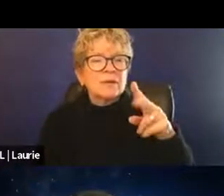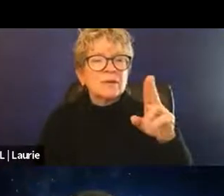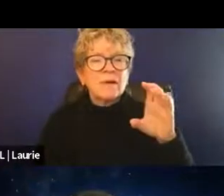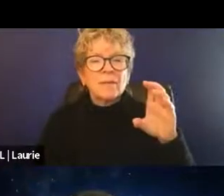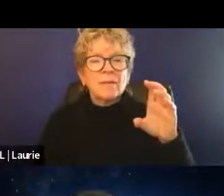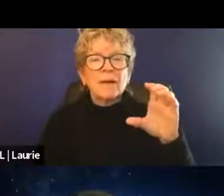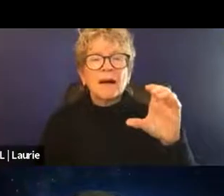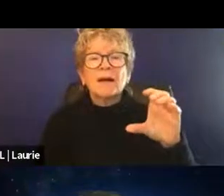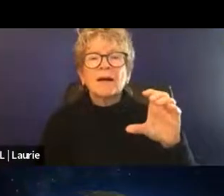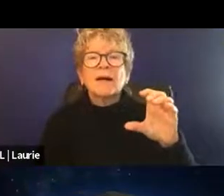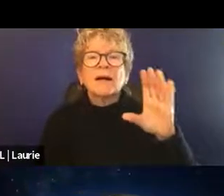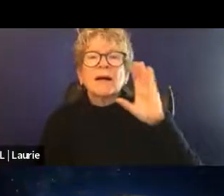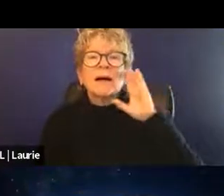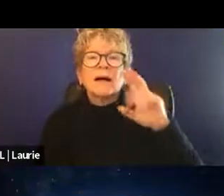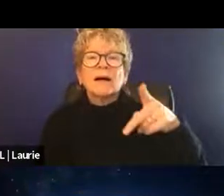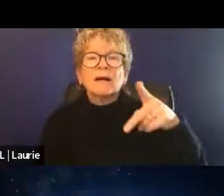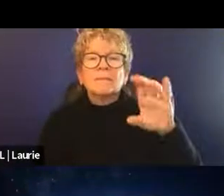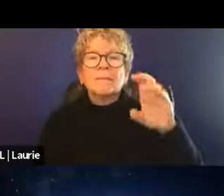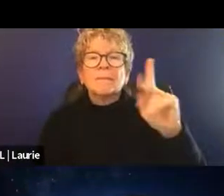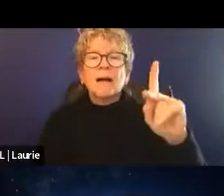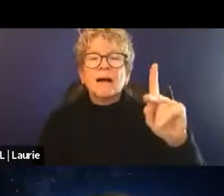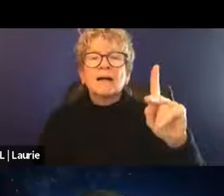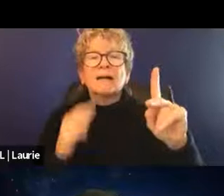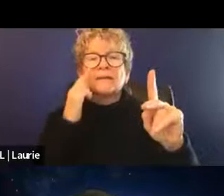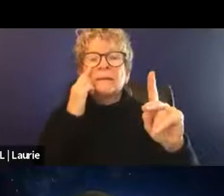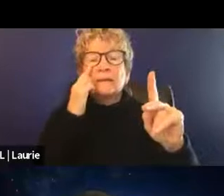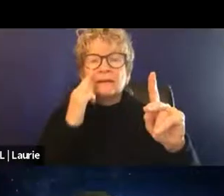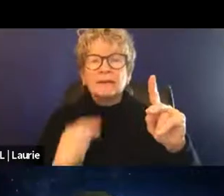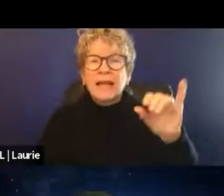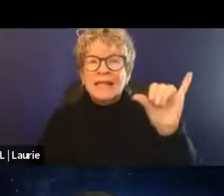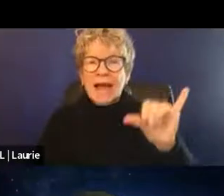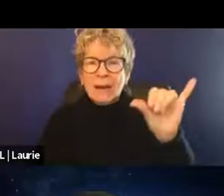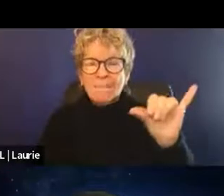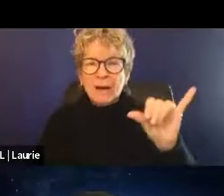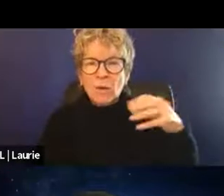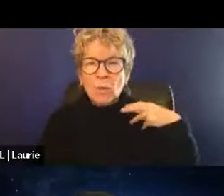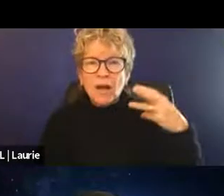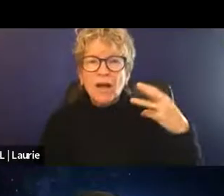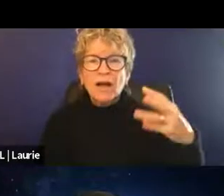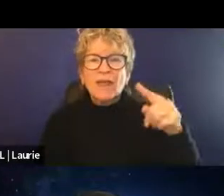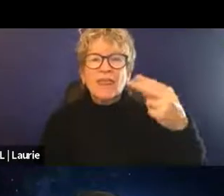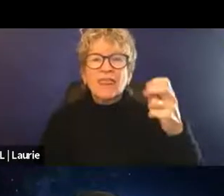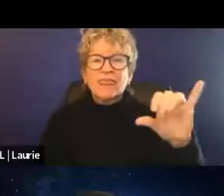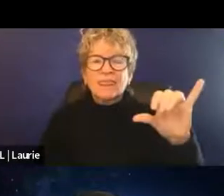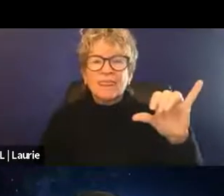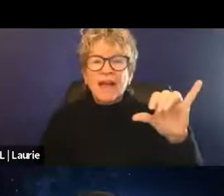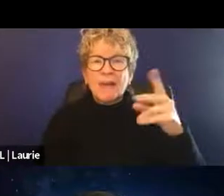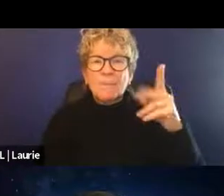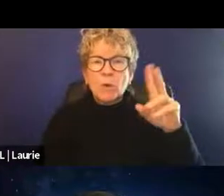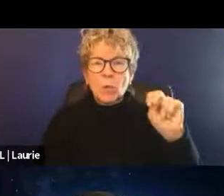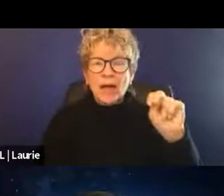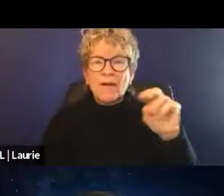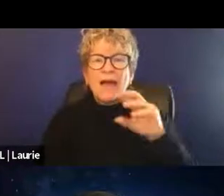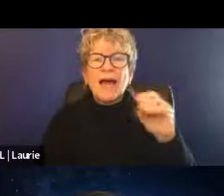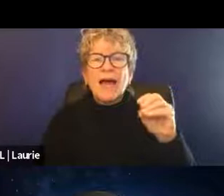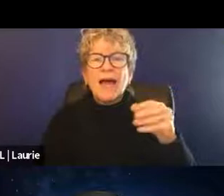Hey folks, my name's Puck. I am in Yakima, Washington. I use they pronouns, and I